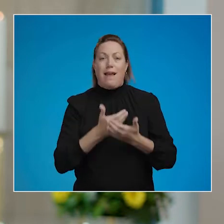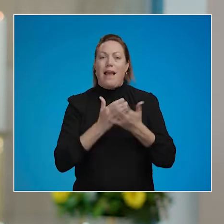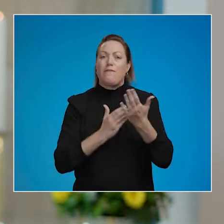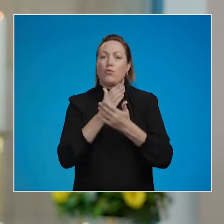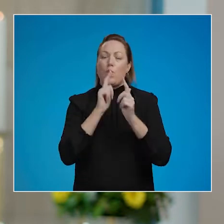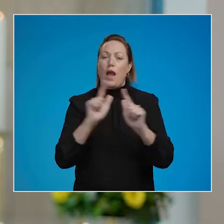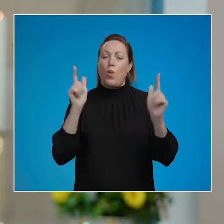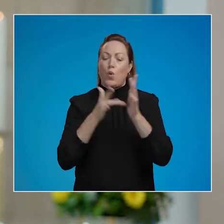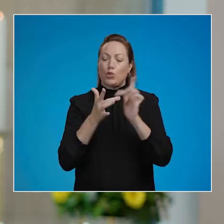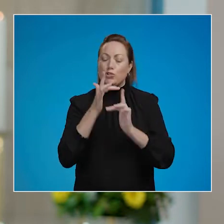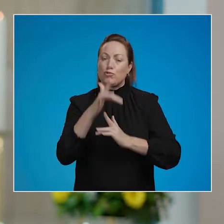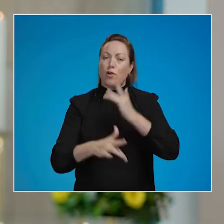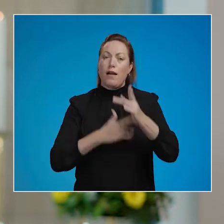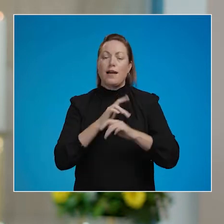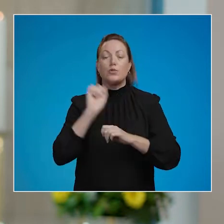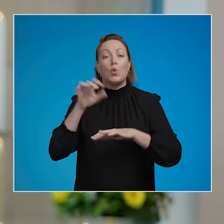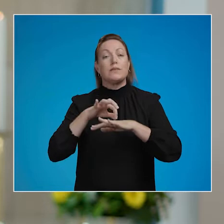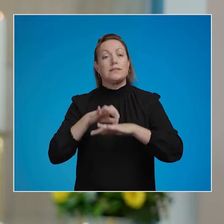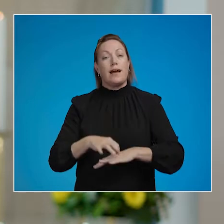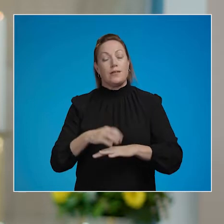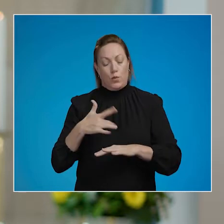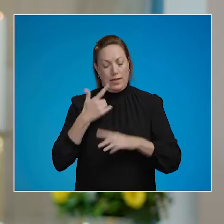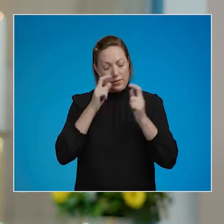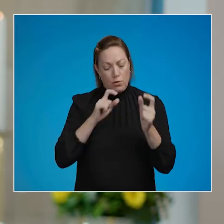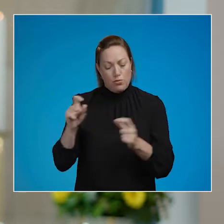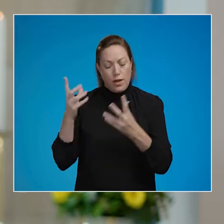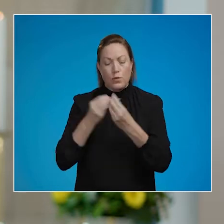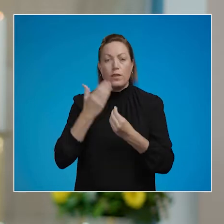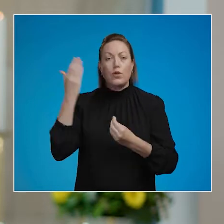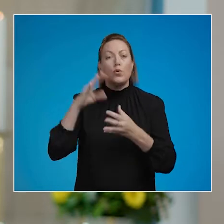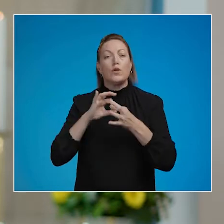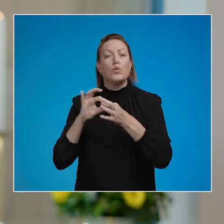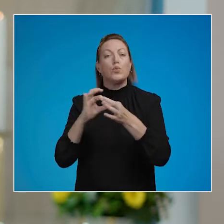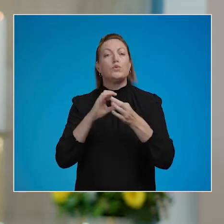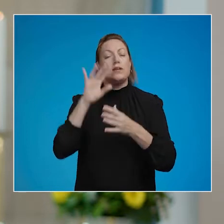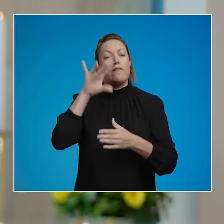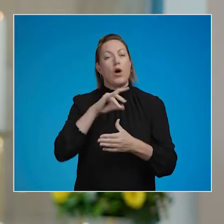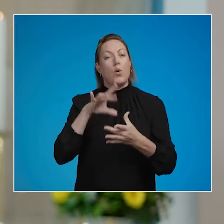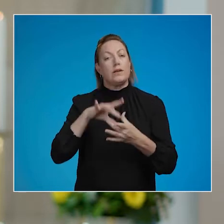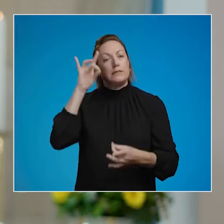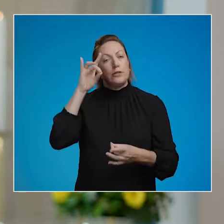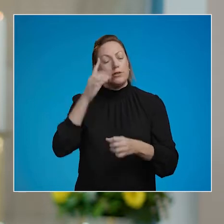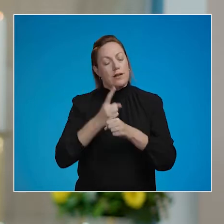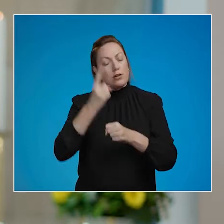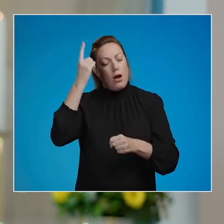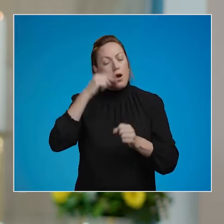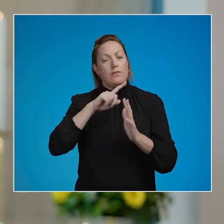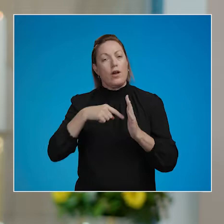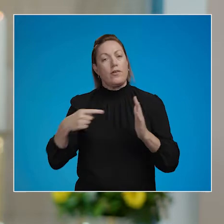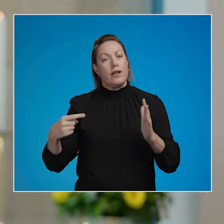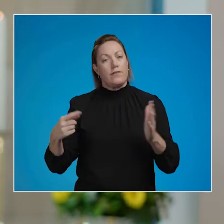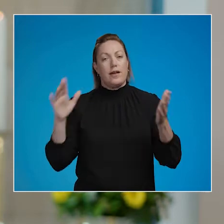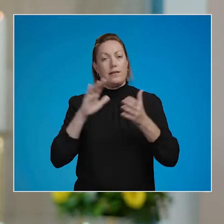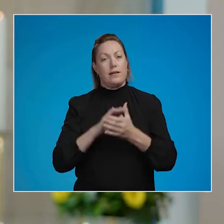our Lord Jesus Christ, your Son, who lives and reigns with you in the unity of the Holy Spirit, God, forever